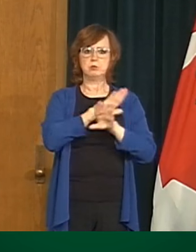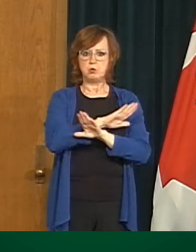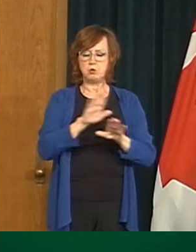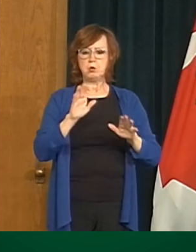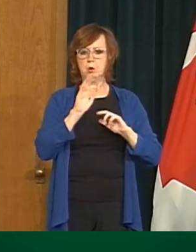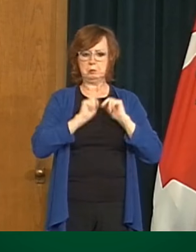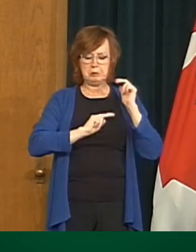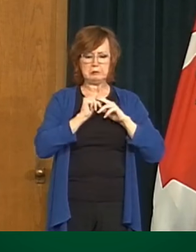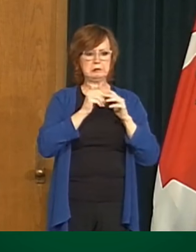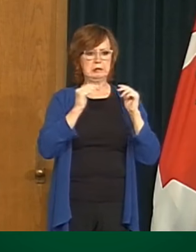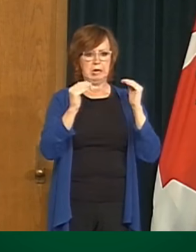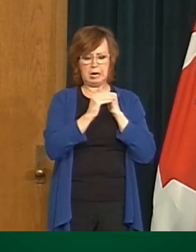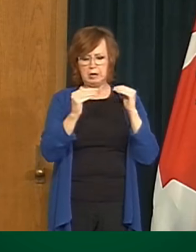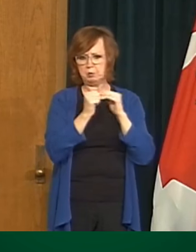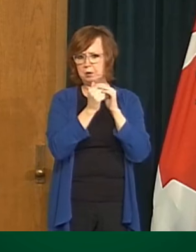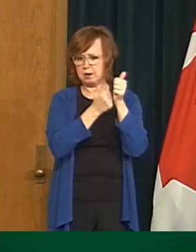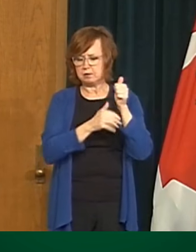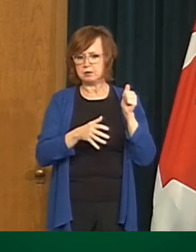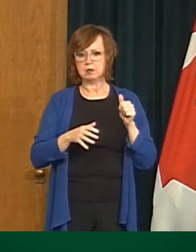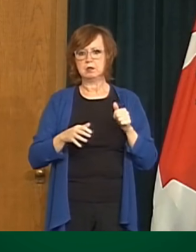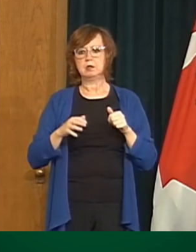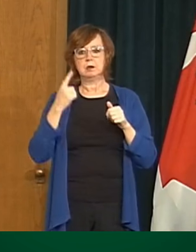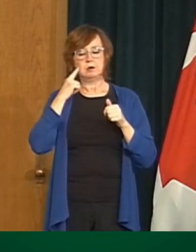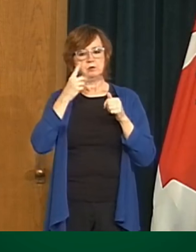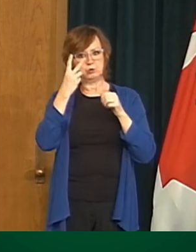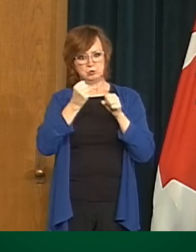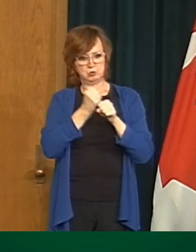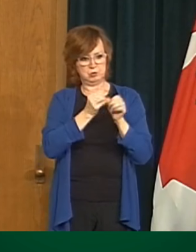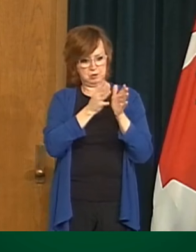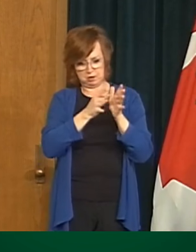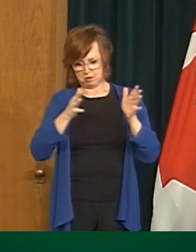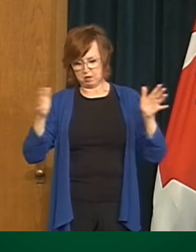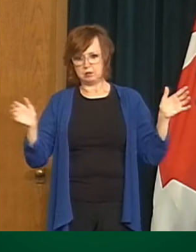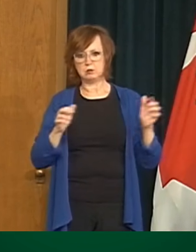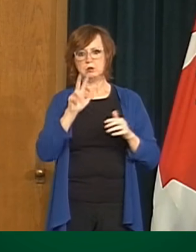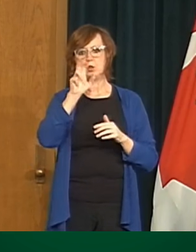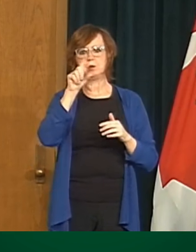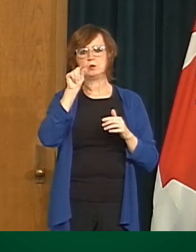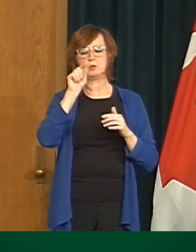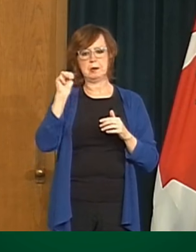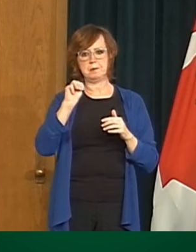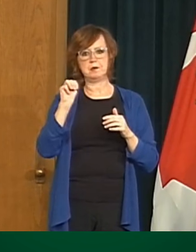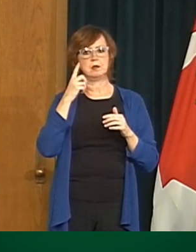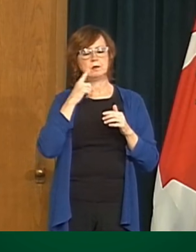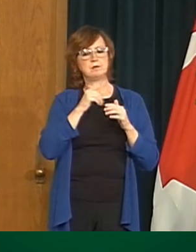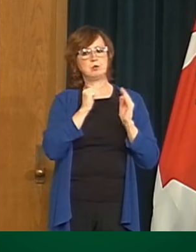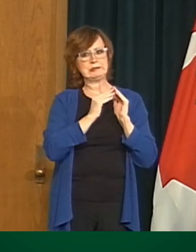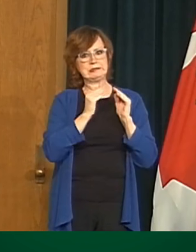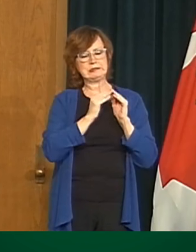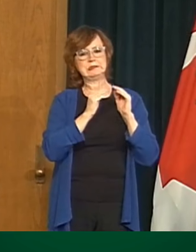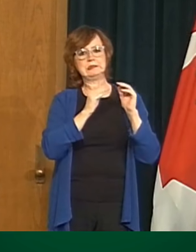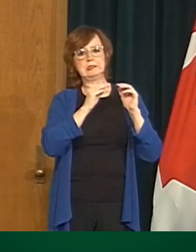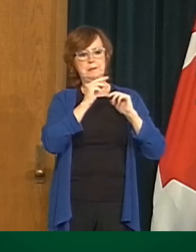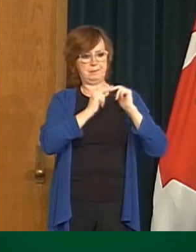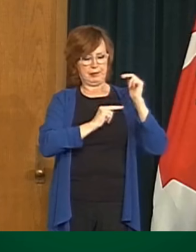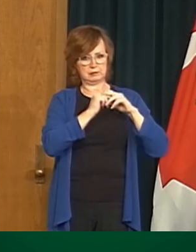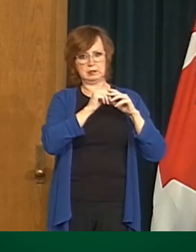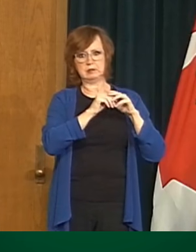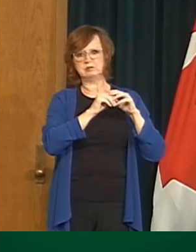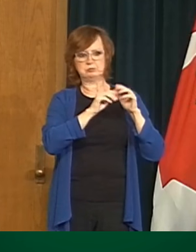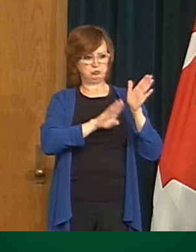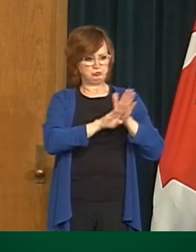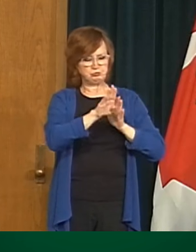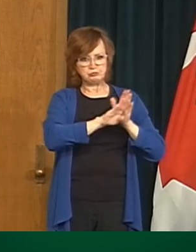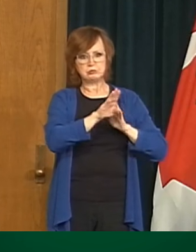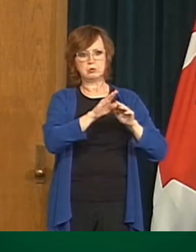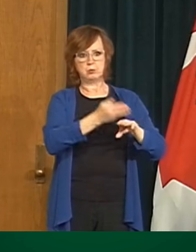than $320 million that will be provided for municipal infrastructure, starting with the $150 million